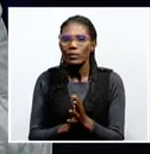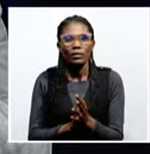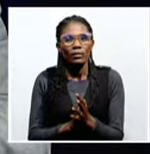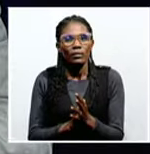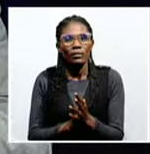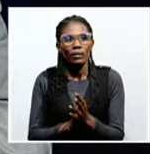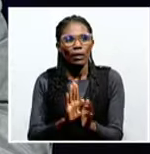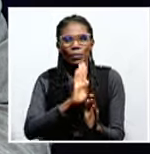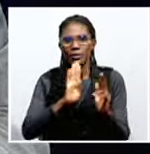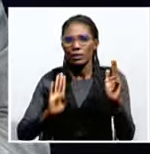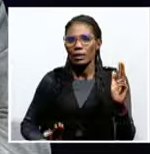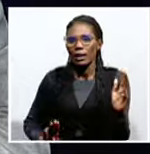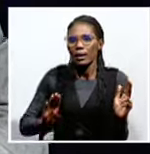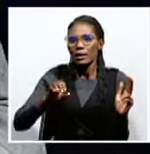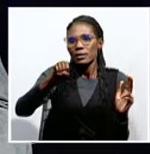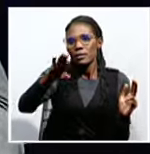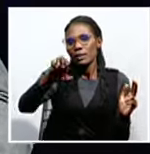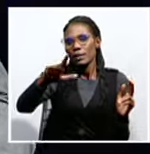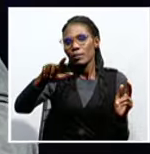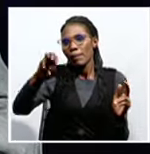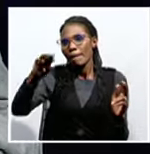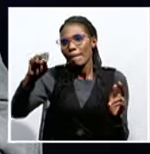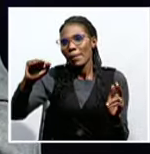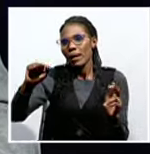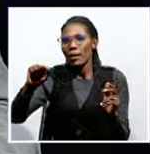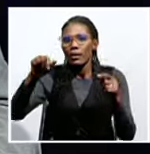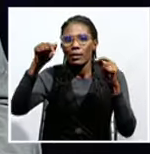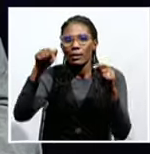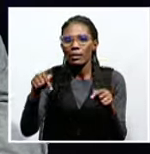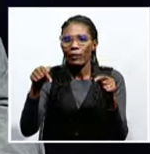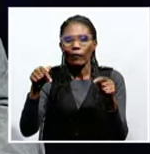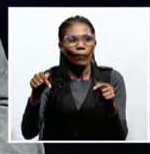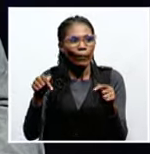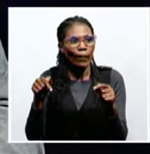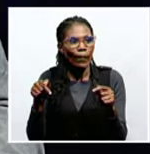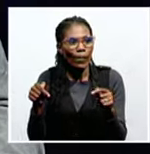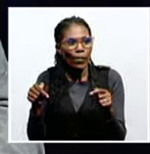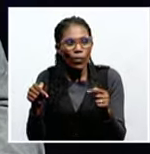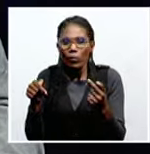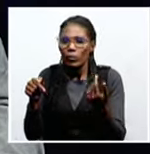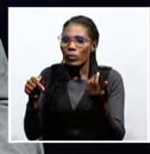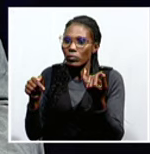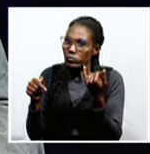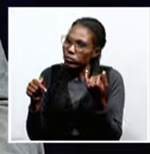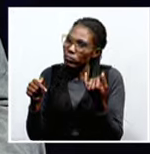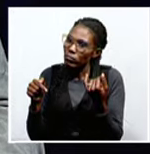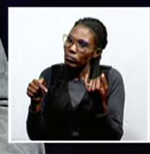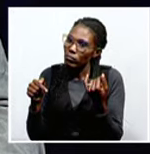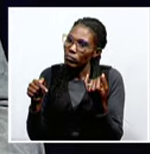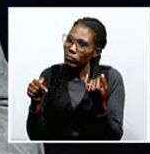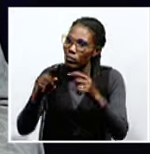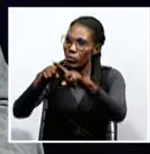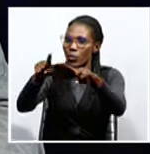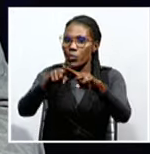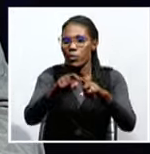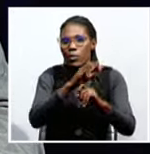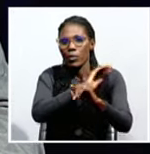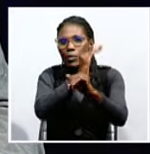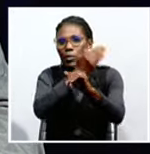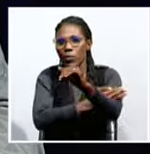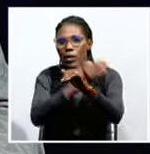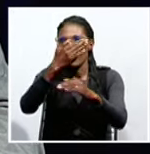Well, Ambassador Selma Ashipala is a diplomat of note, of course, having served in various capacities, a career